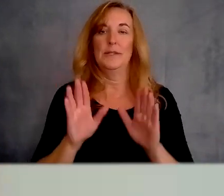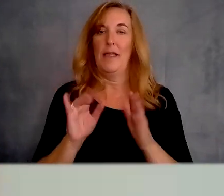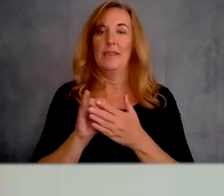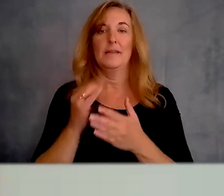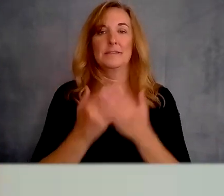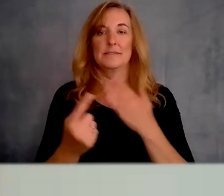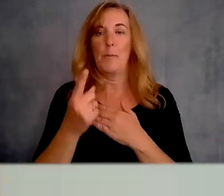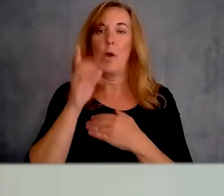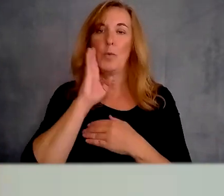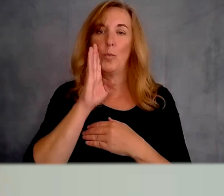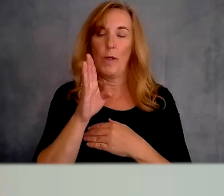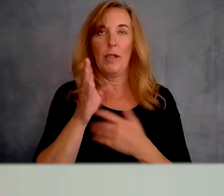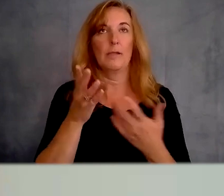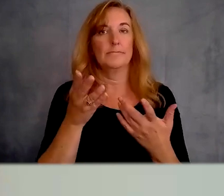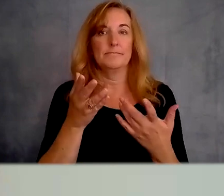going to,